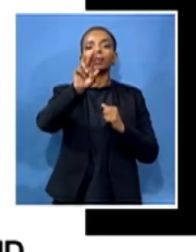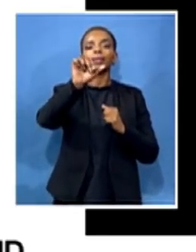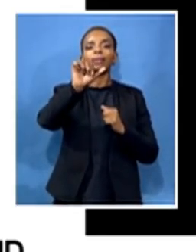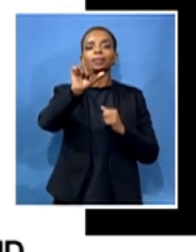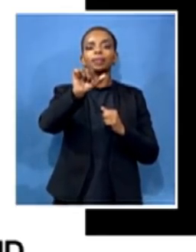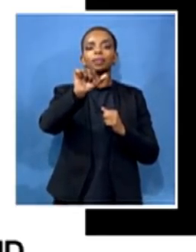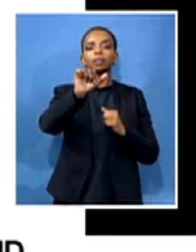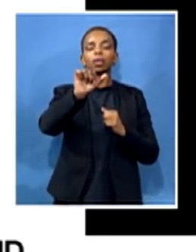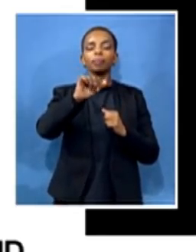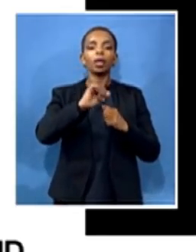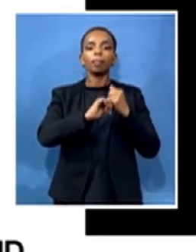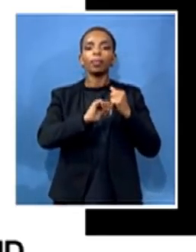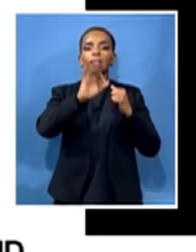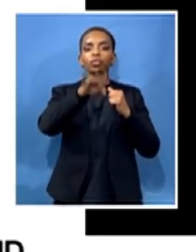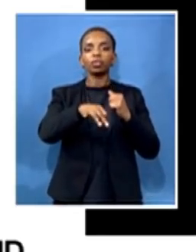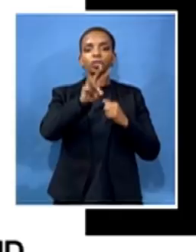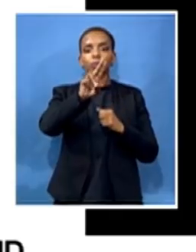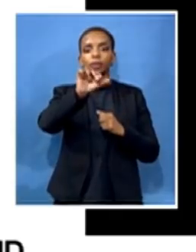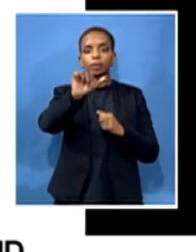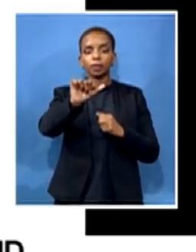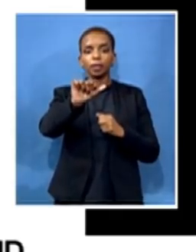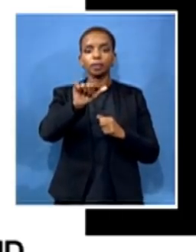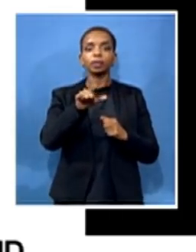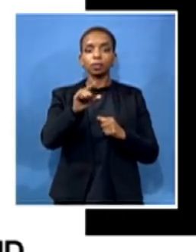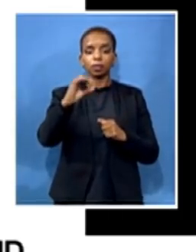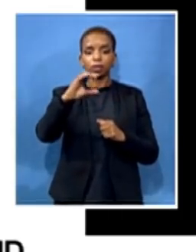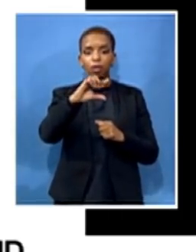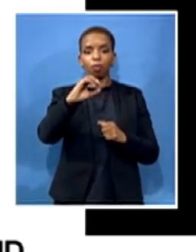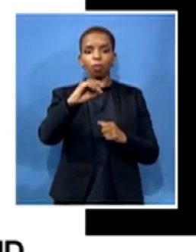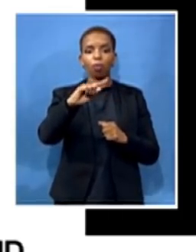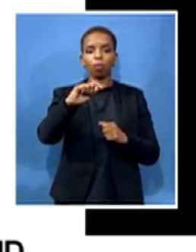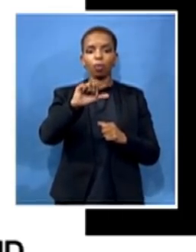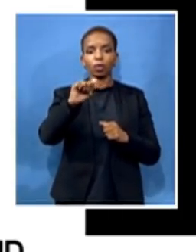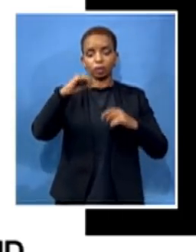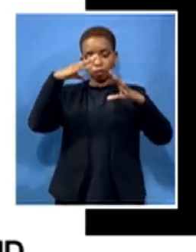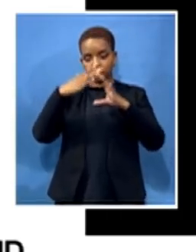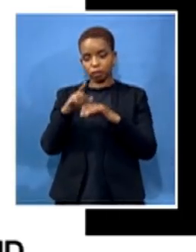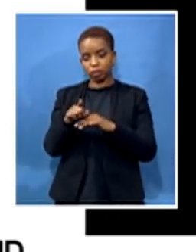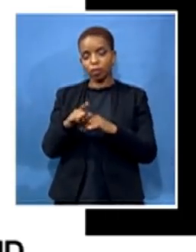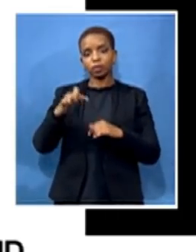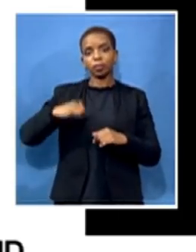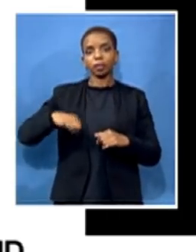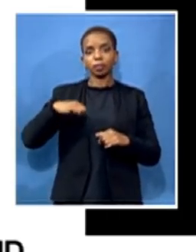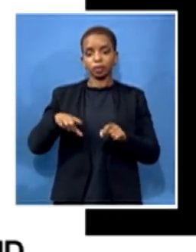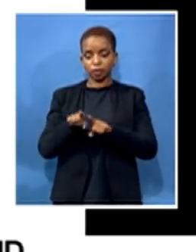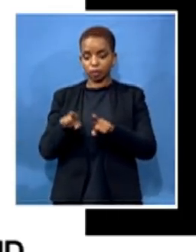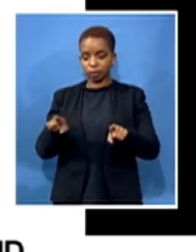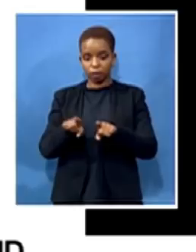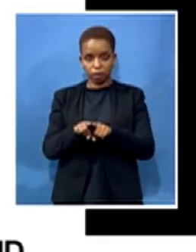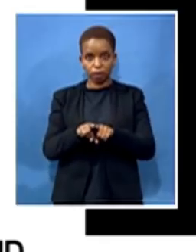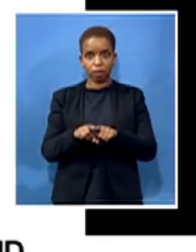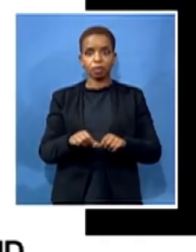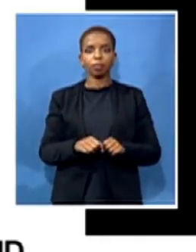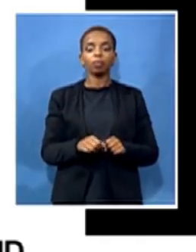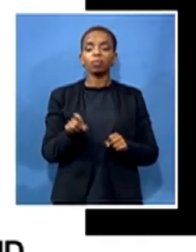to respond of local government, and it interfaces with the provincial disaster